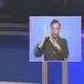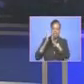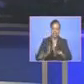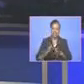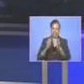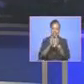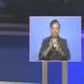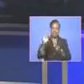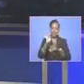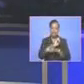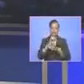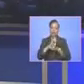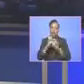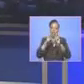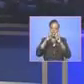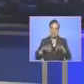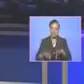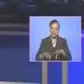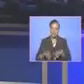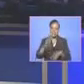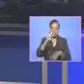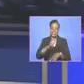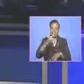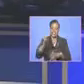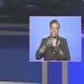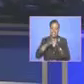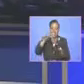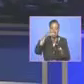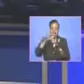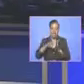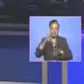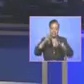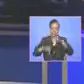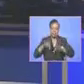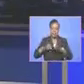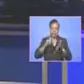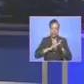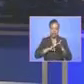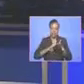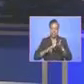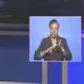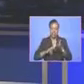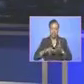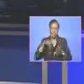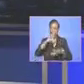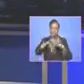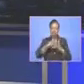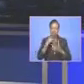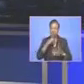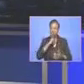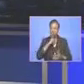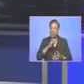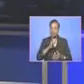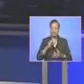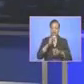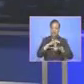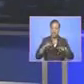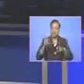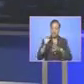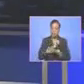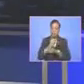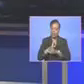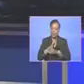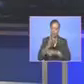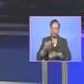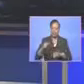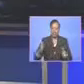some 66,000 people are registered in the department's database, all of whom are not unemployed, the department is encouraging more